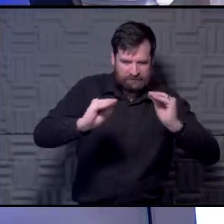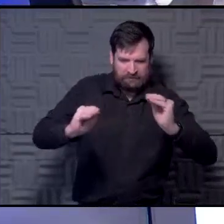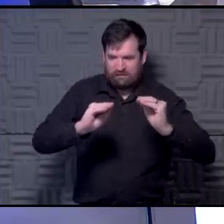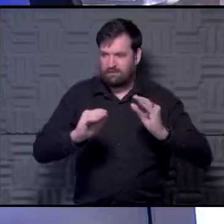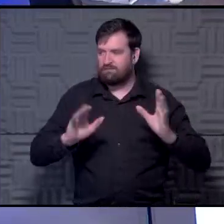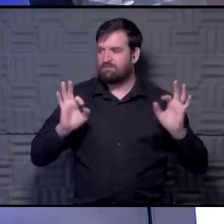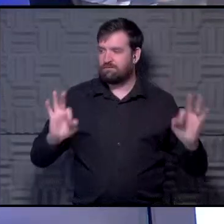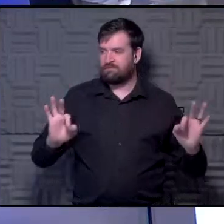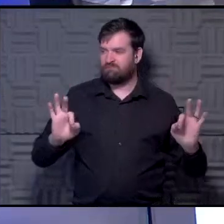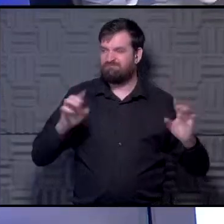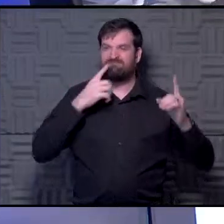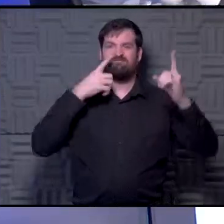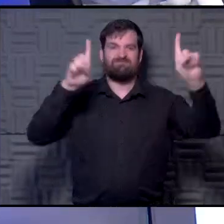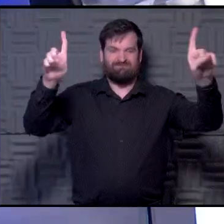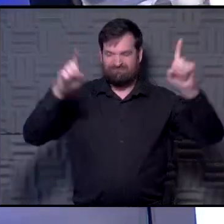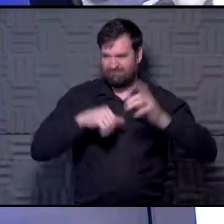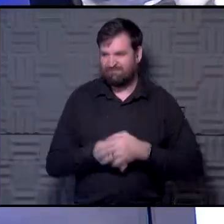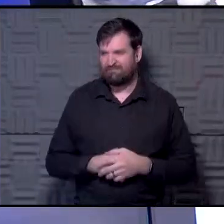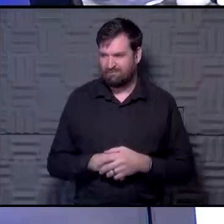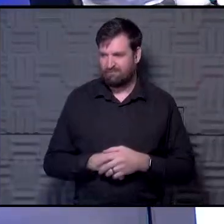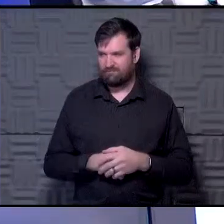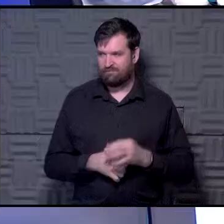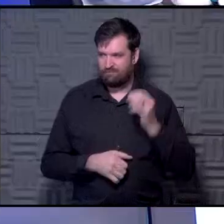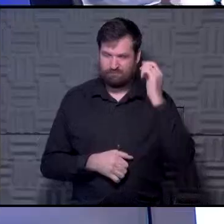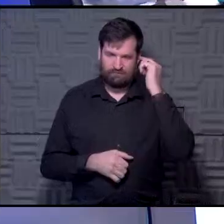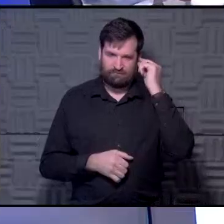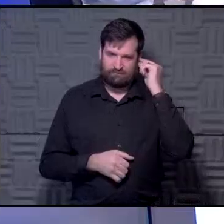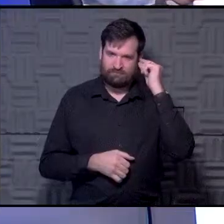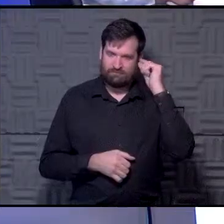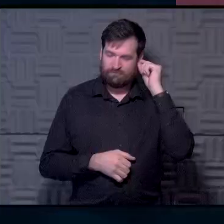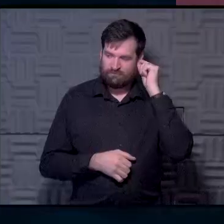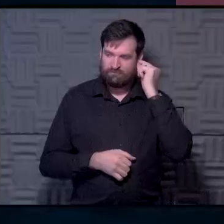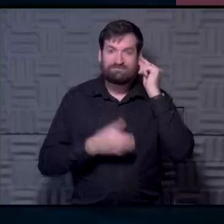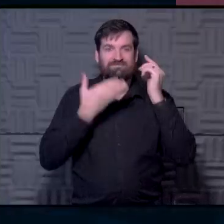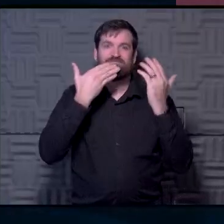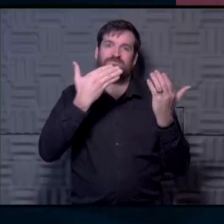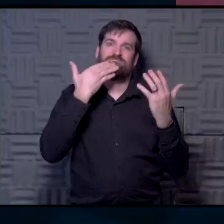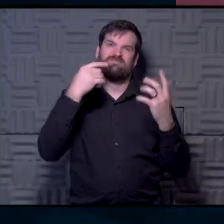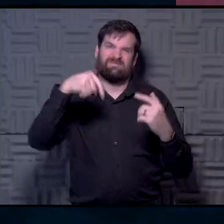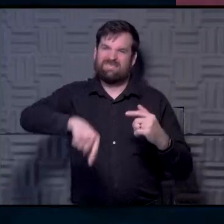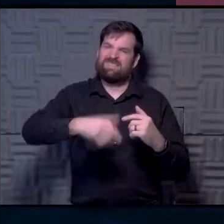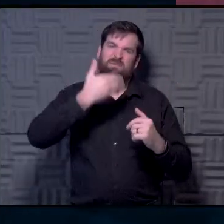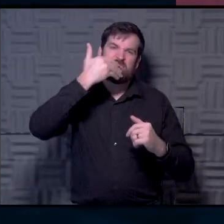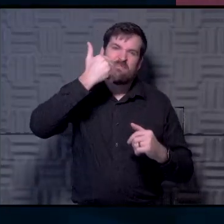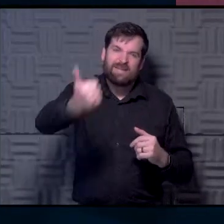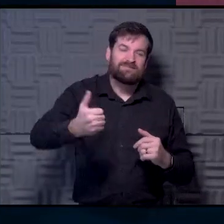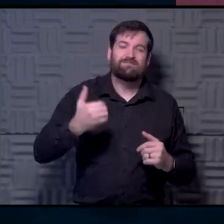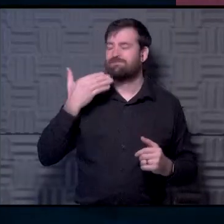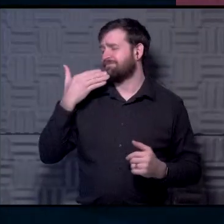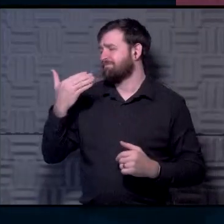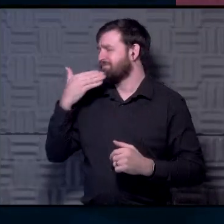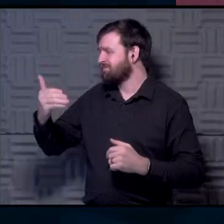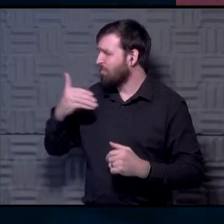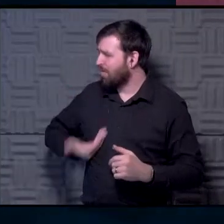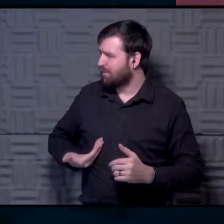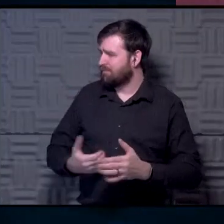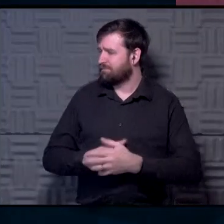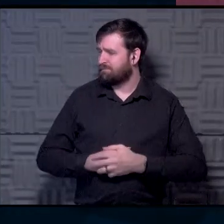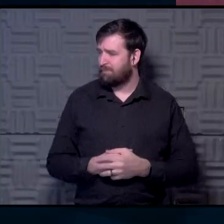organized. Yes, I got it done. Yay! Thank you. This is the best. Oh, you guys are